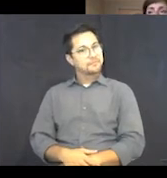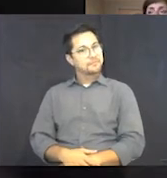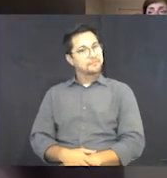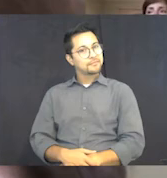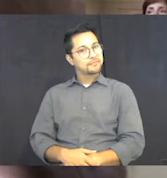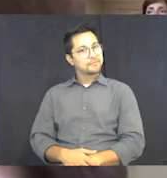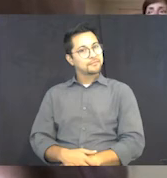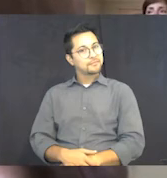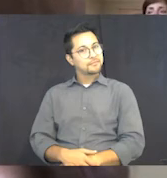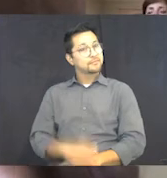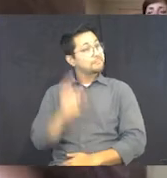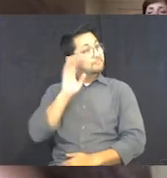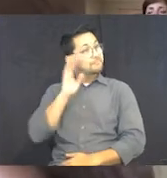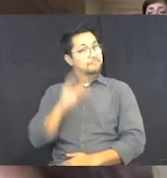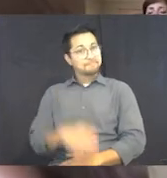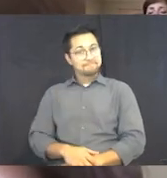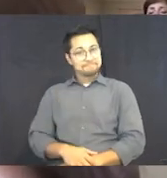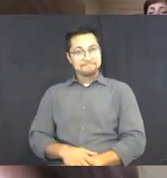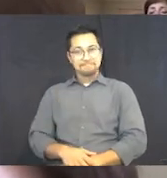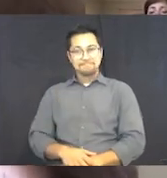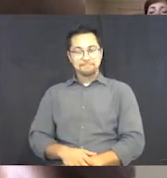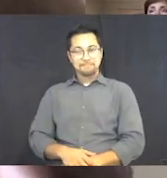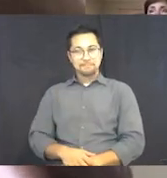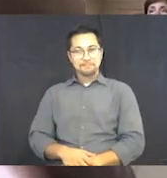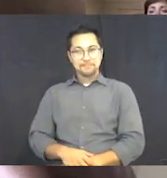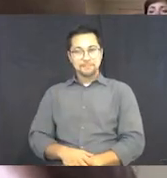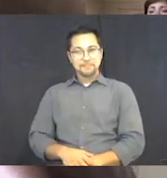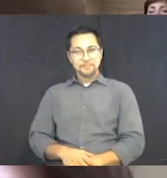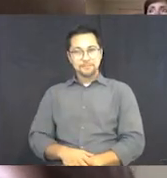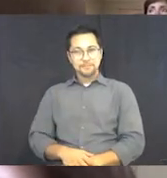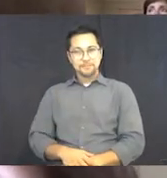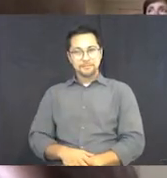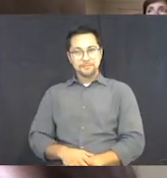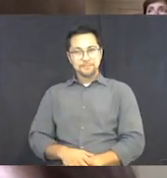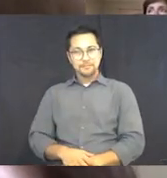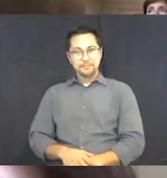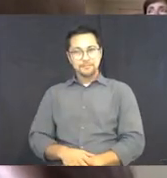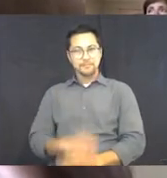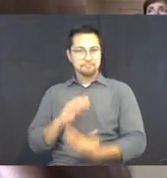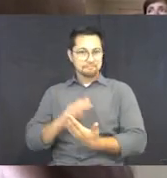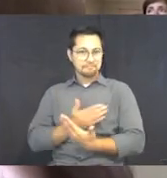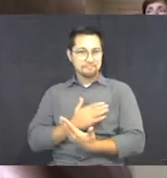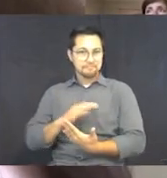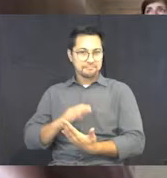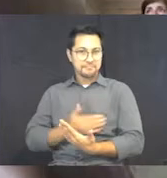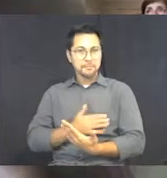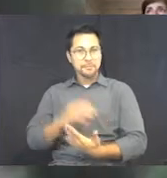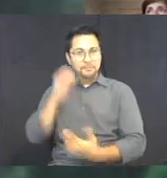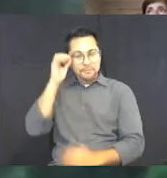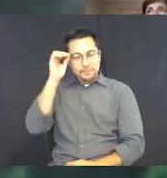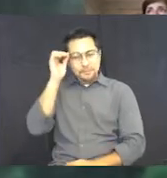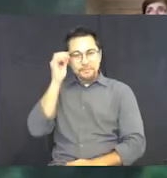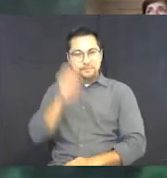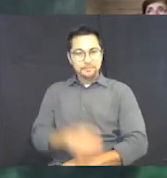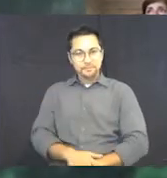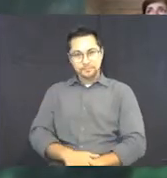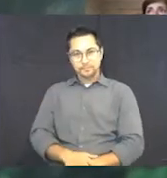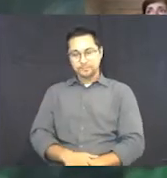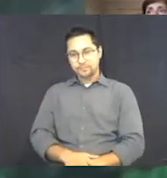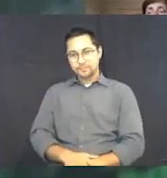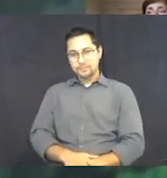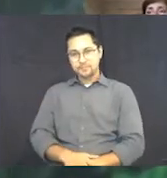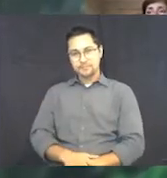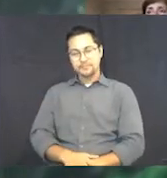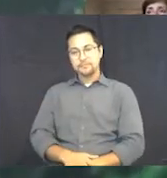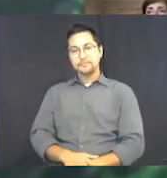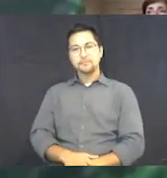Where we started with this journey was when he was a baby. We just never took no for an answer. We had a